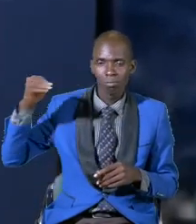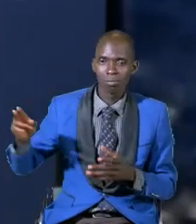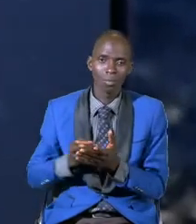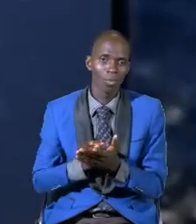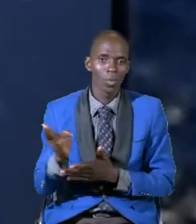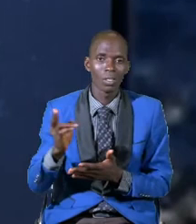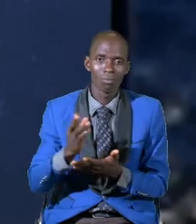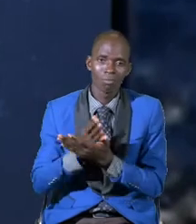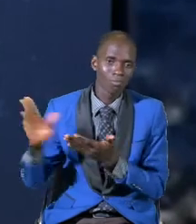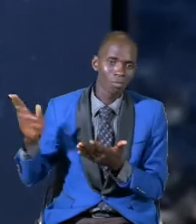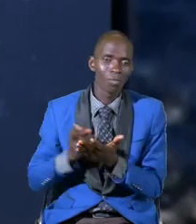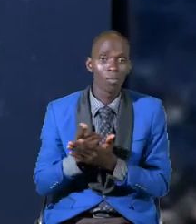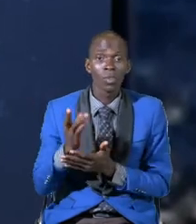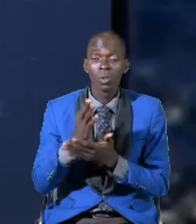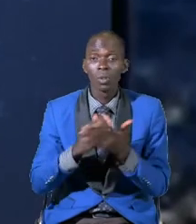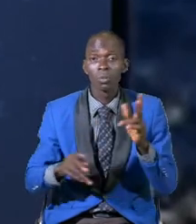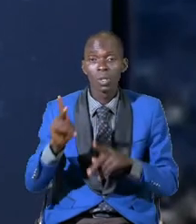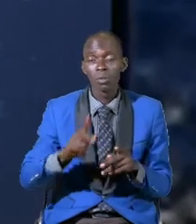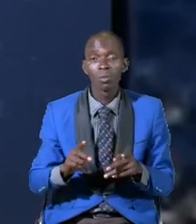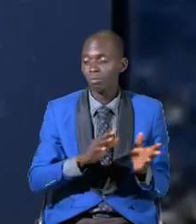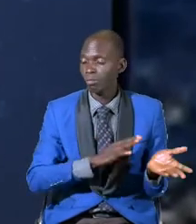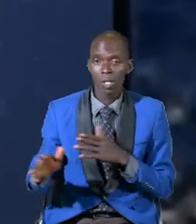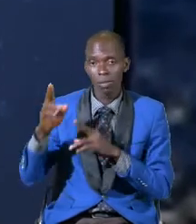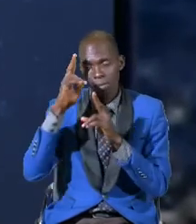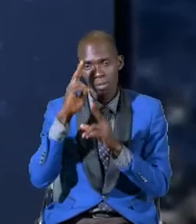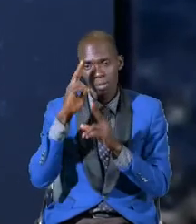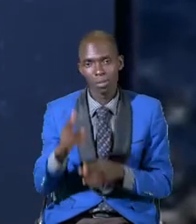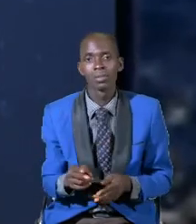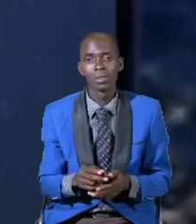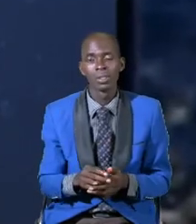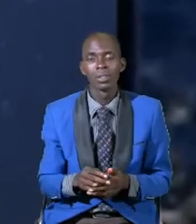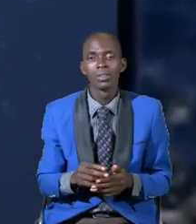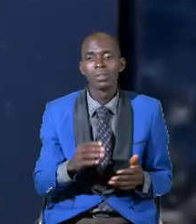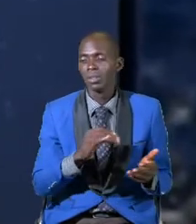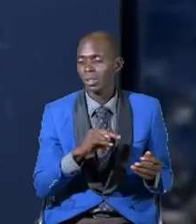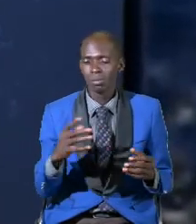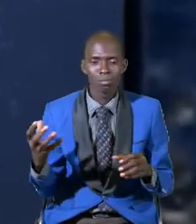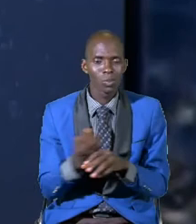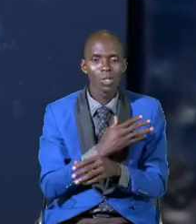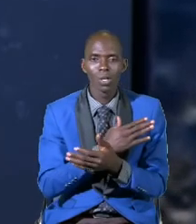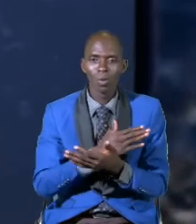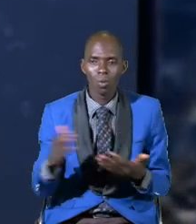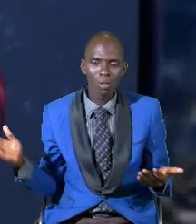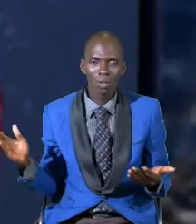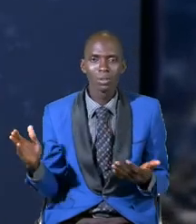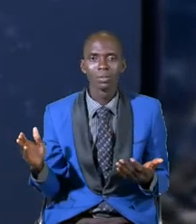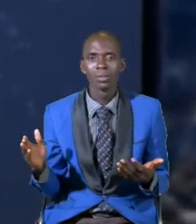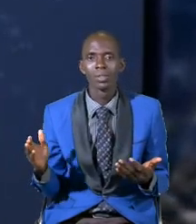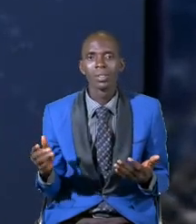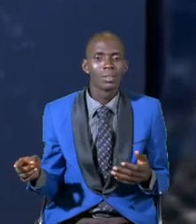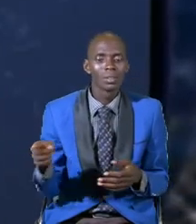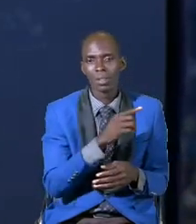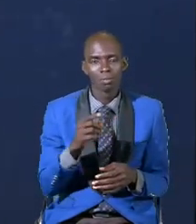they forget integrity. They throw off, they throw out, they throw away their